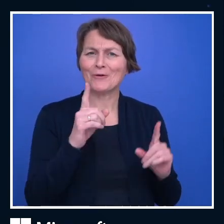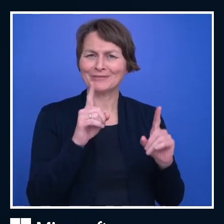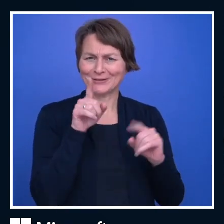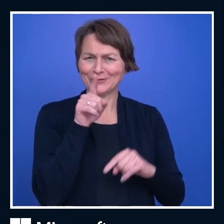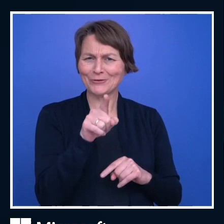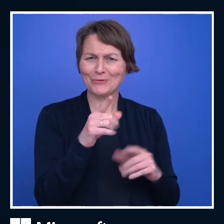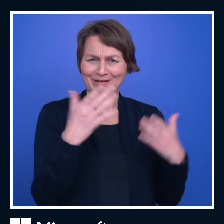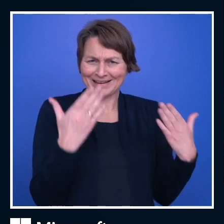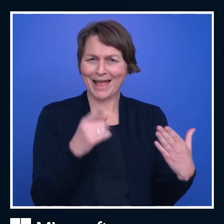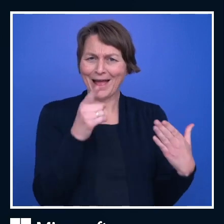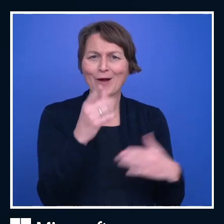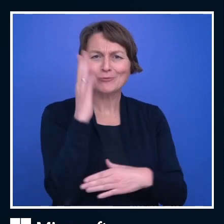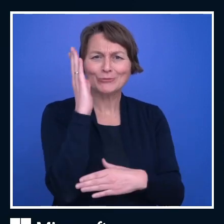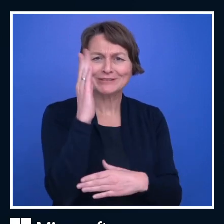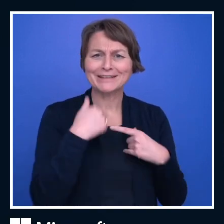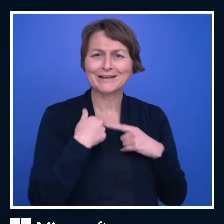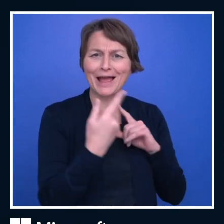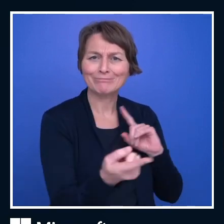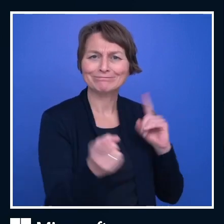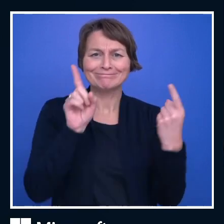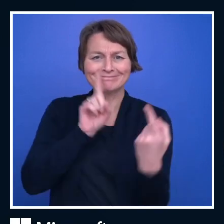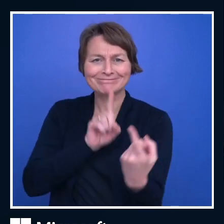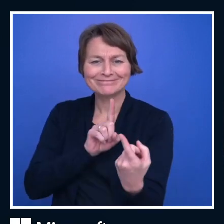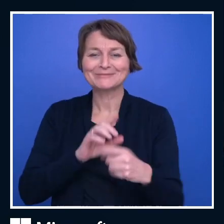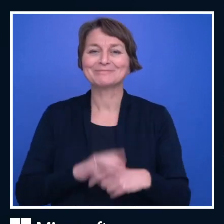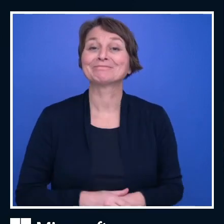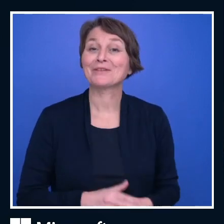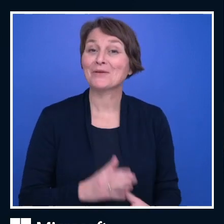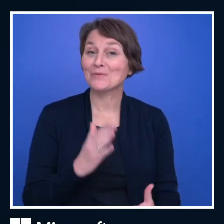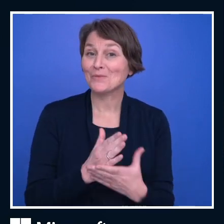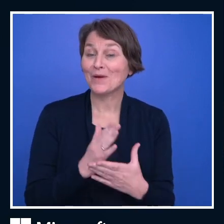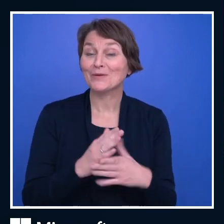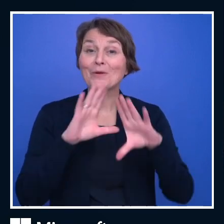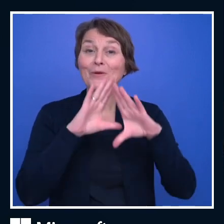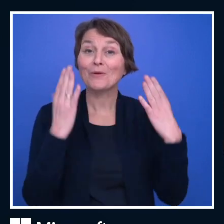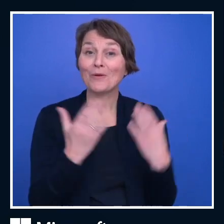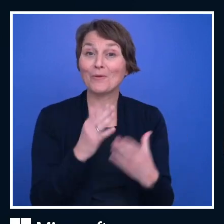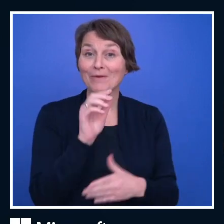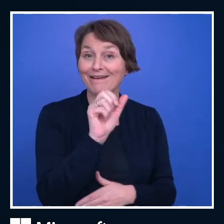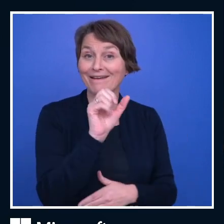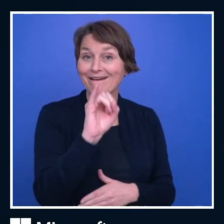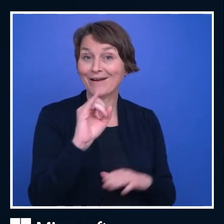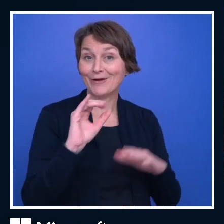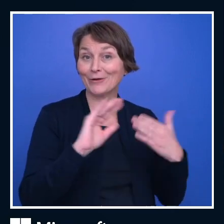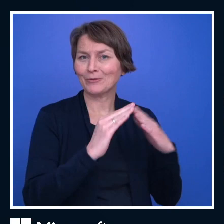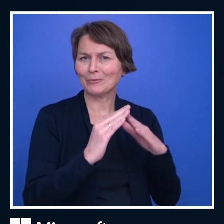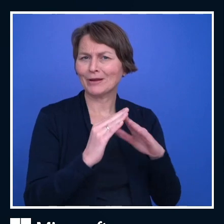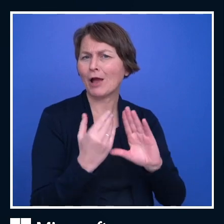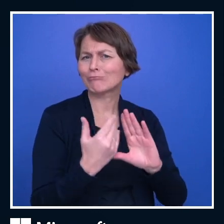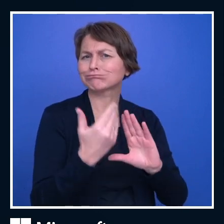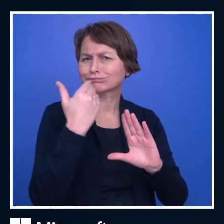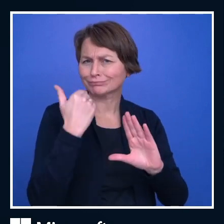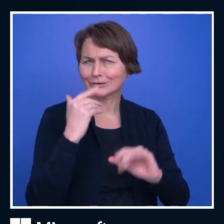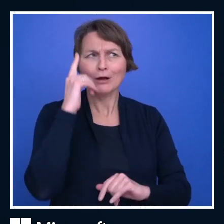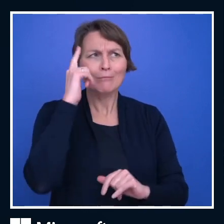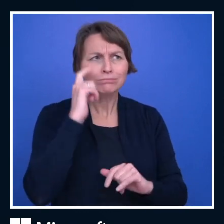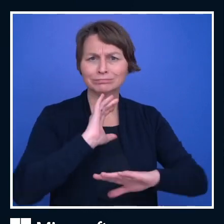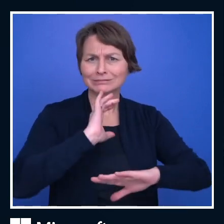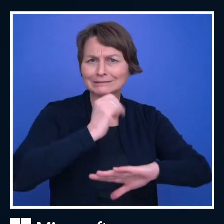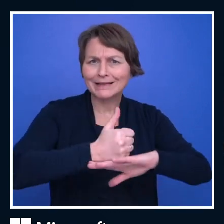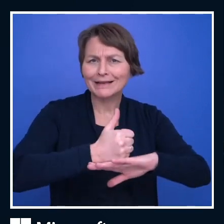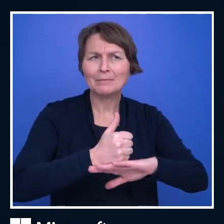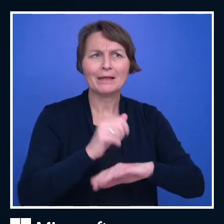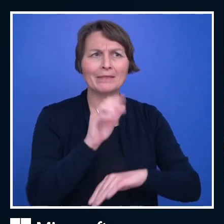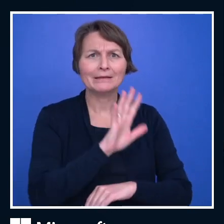the global AI community. We started a while ago. We're a group of, I think it's almost 14,000